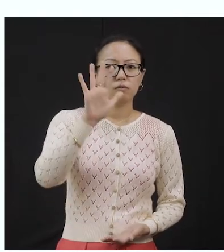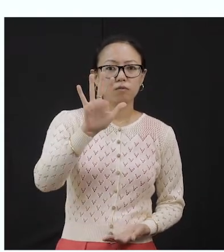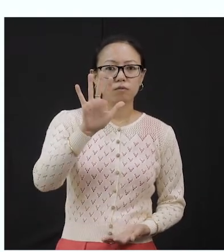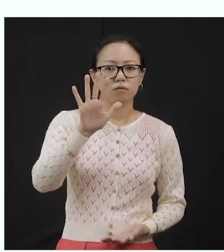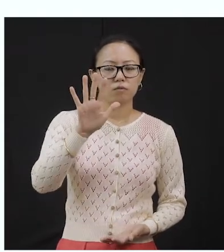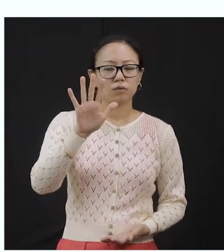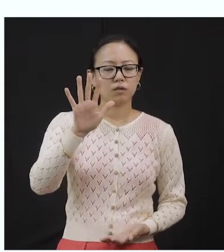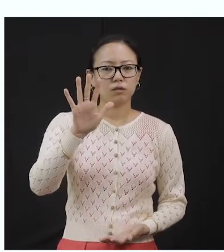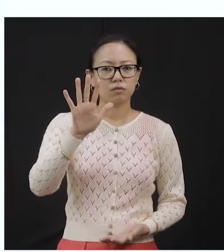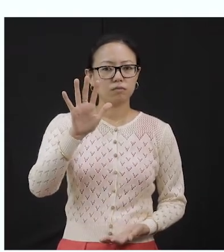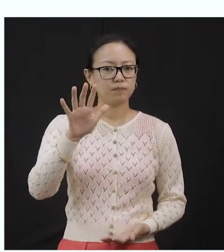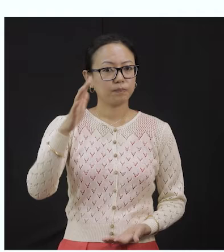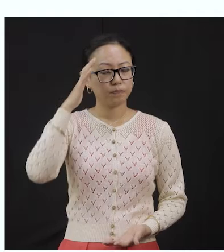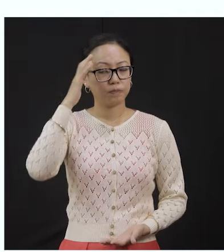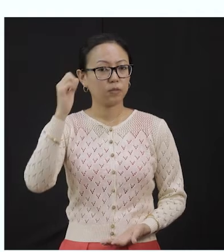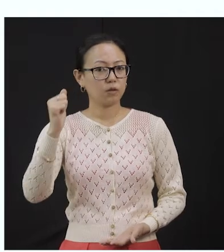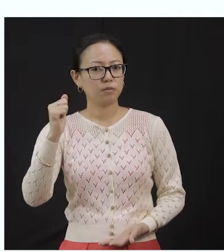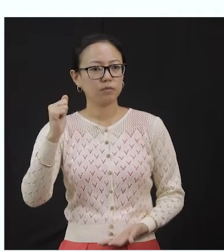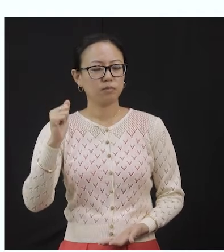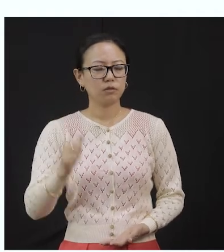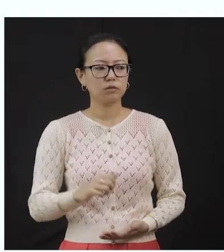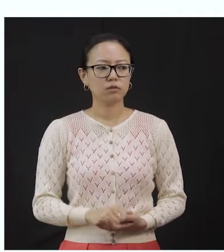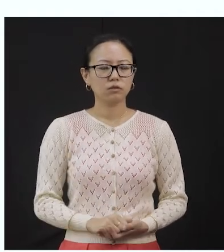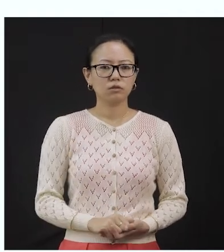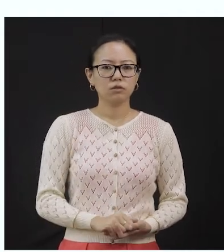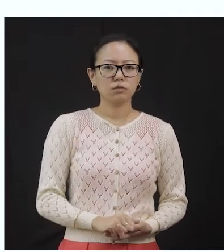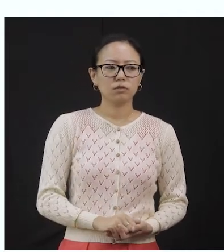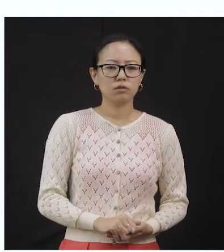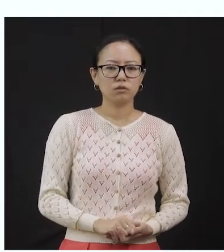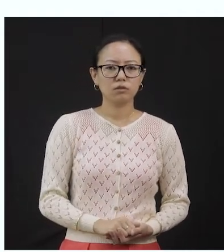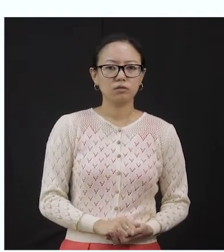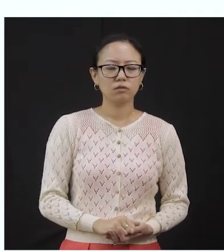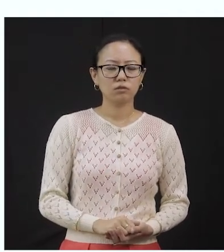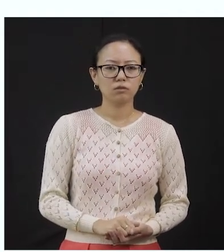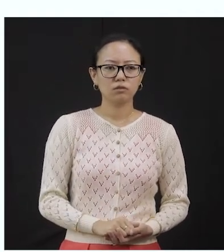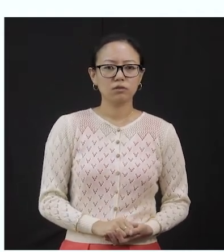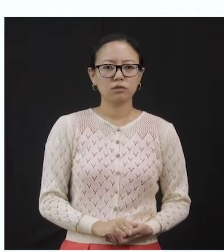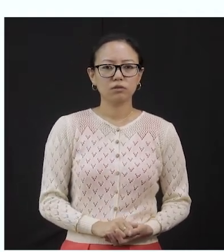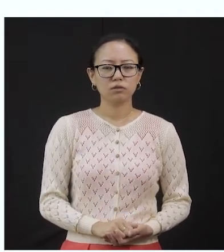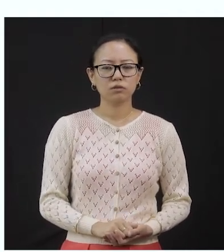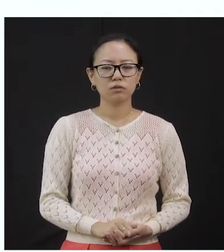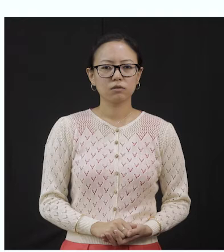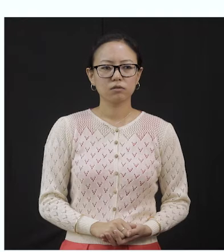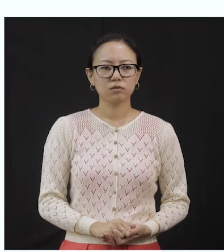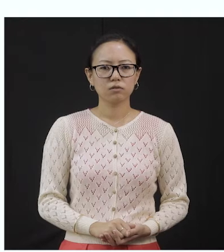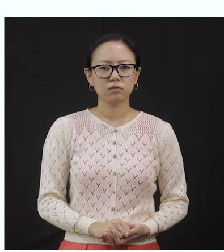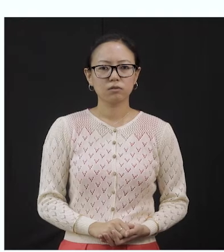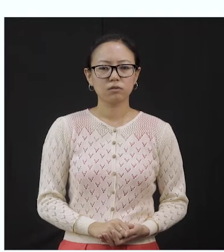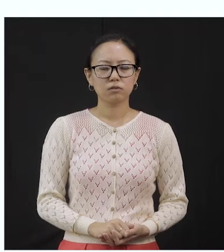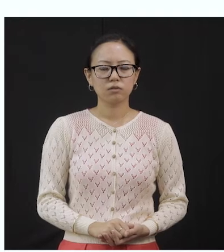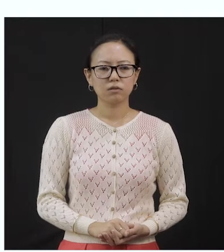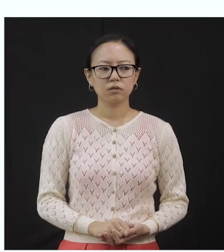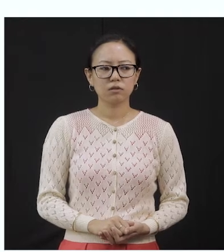your mind. Okay? Then 5 is now in our mind. Then you start